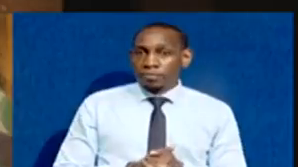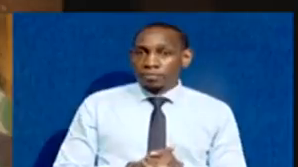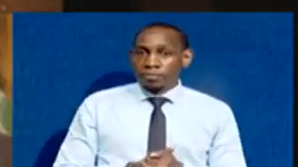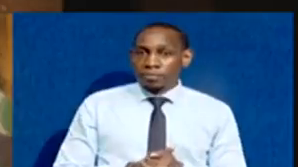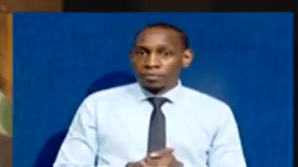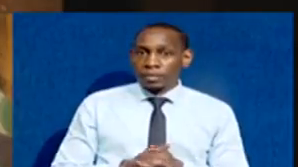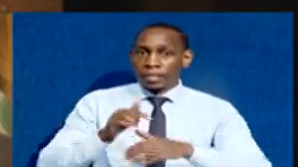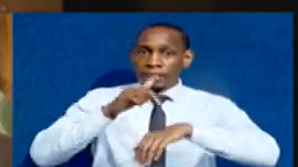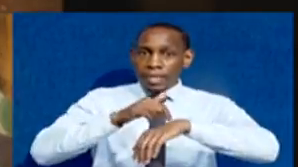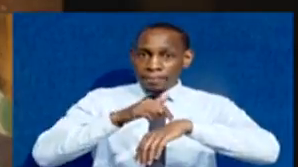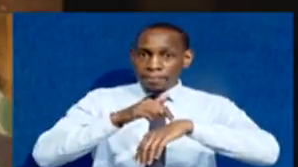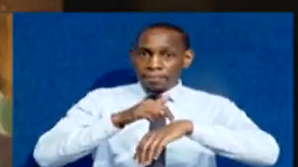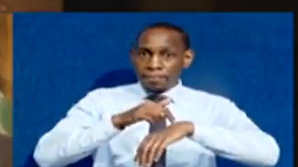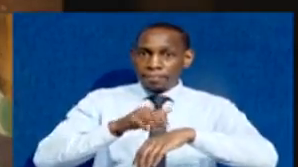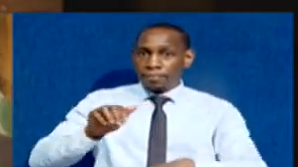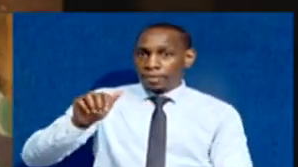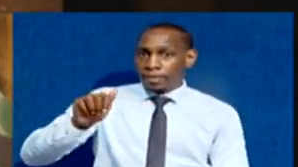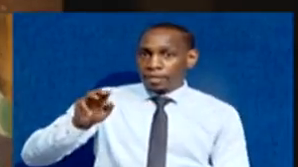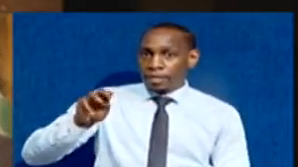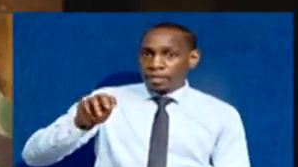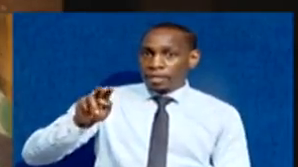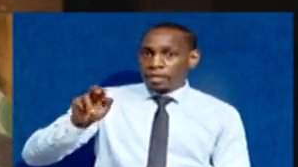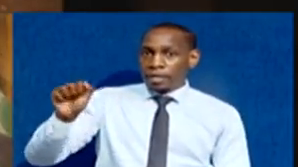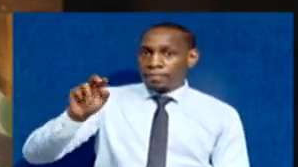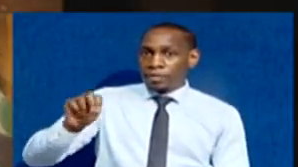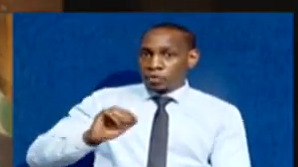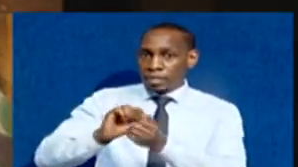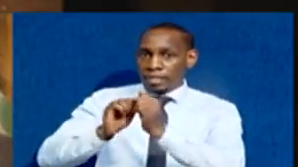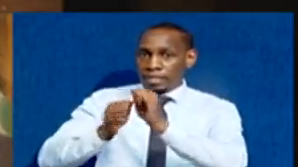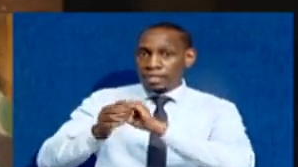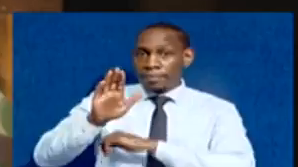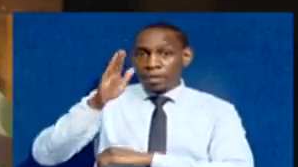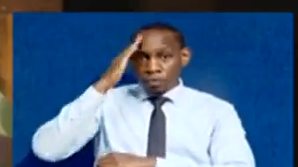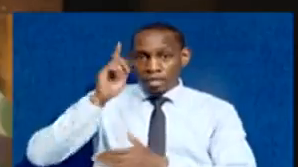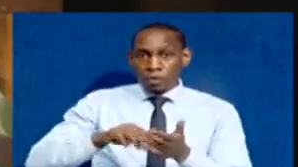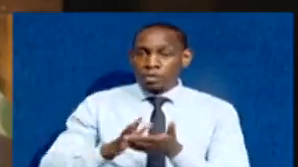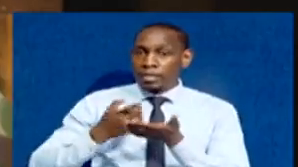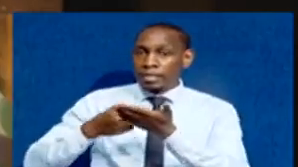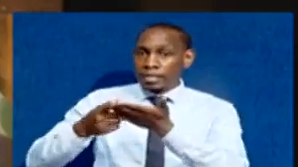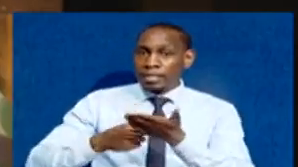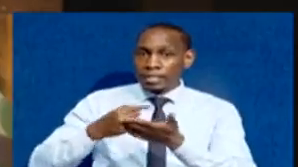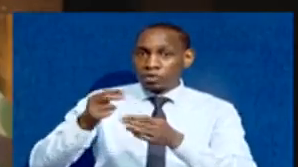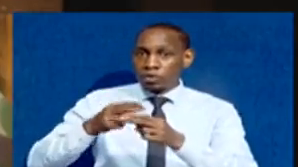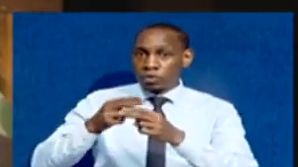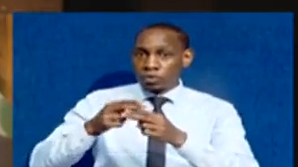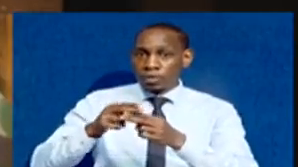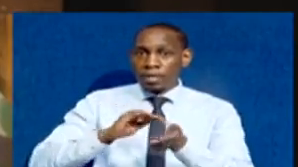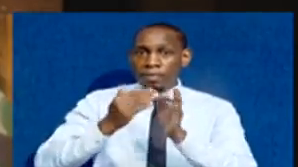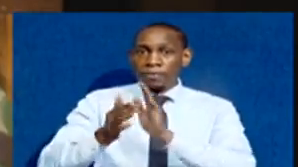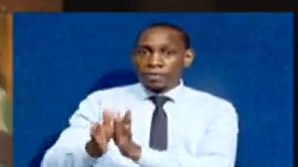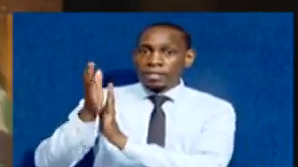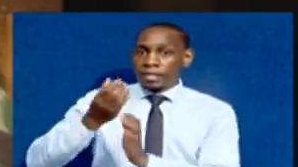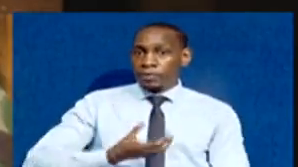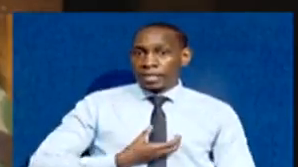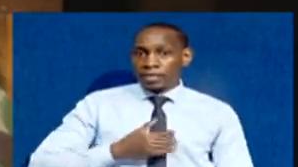into a period where AMISOM is being reconfigured. You will know that there is a debate coming up, the Security